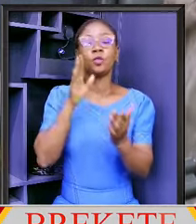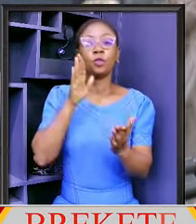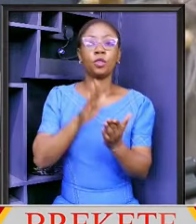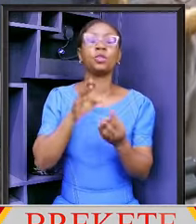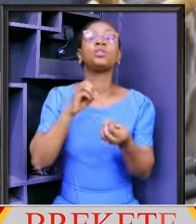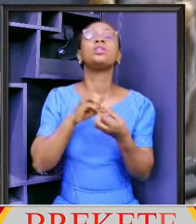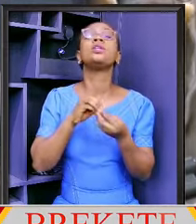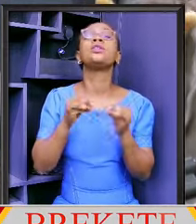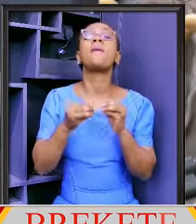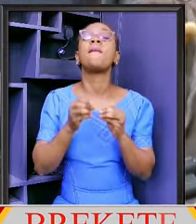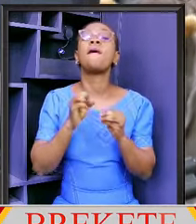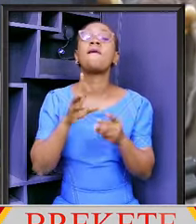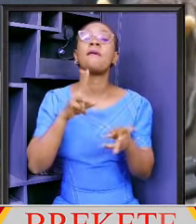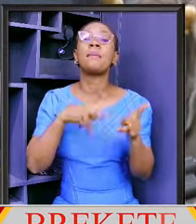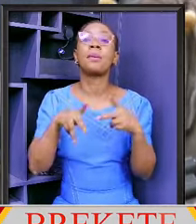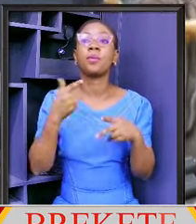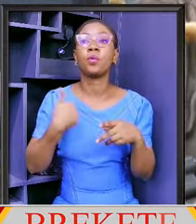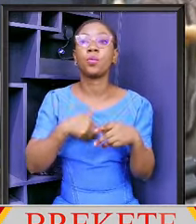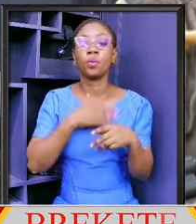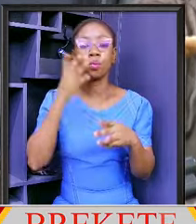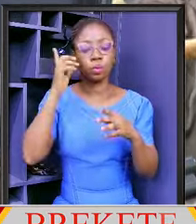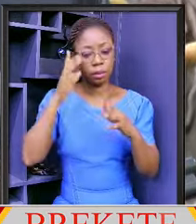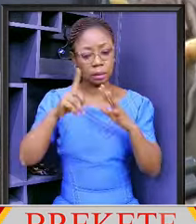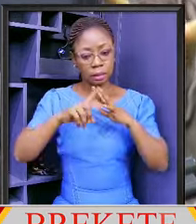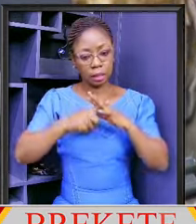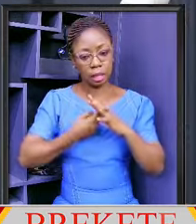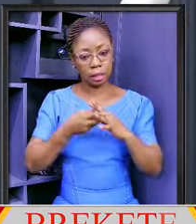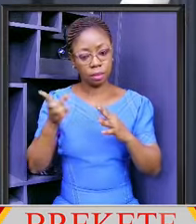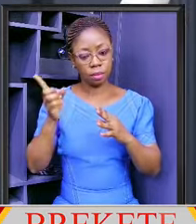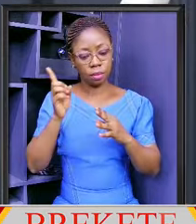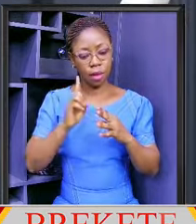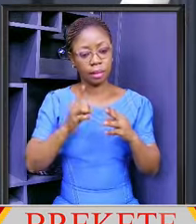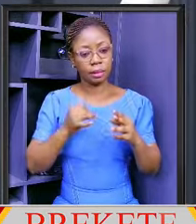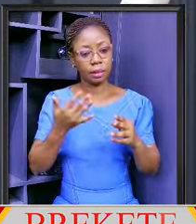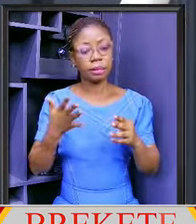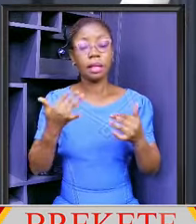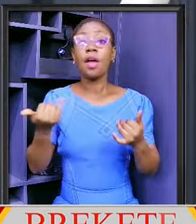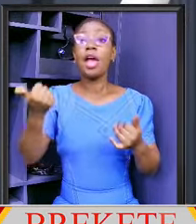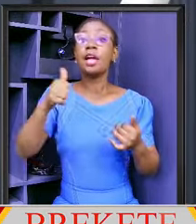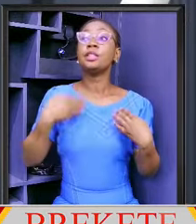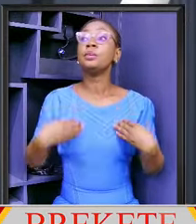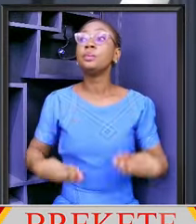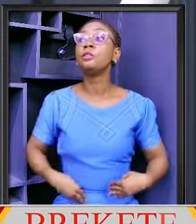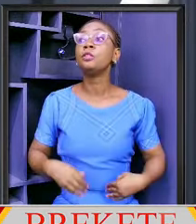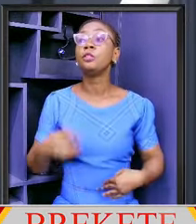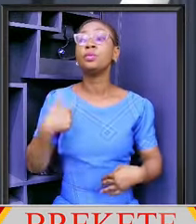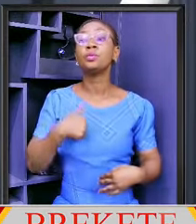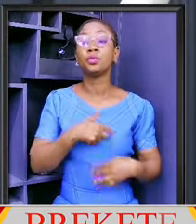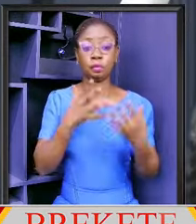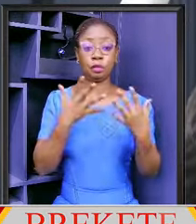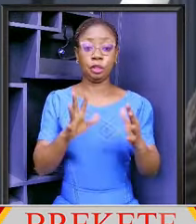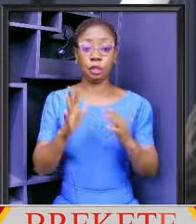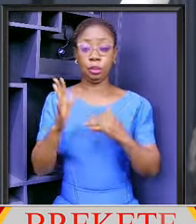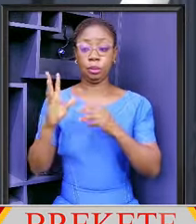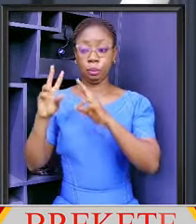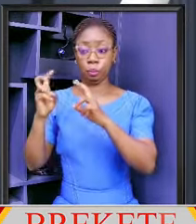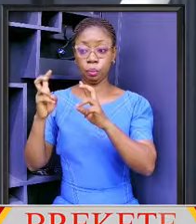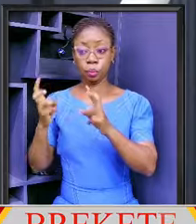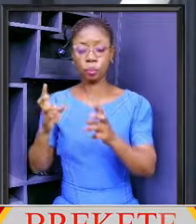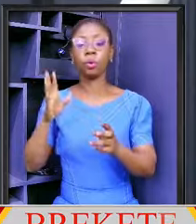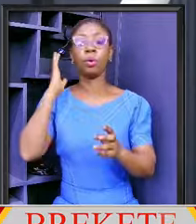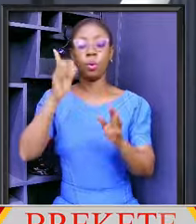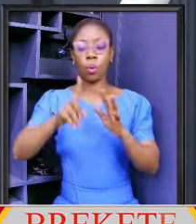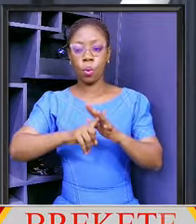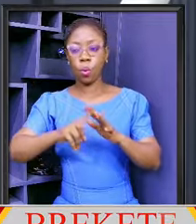Okay. We go start one style now. Anybody where we finish in case, you go excuse. Because we go soon